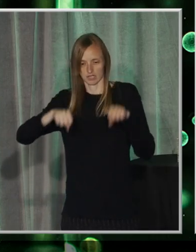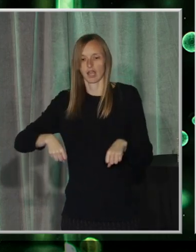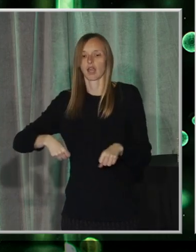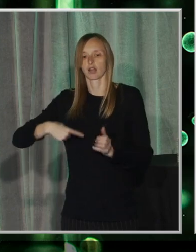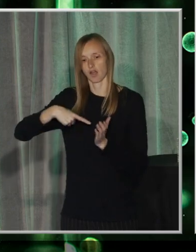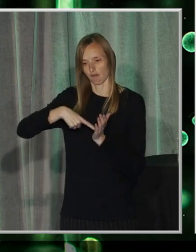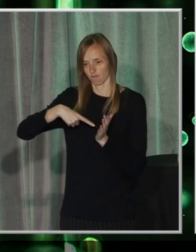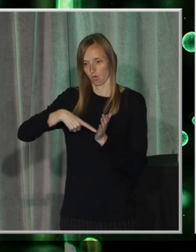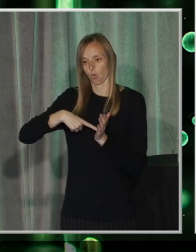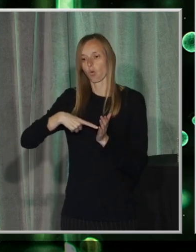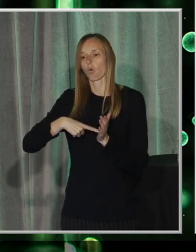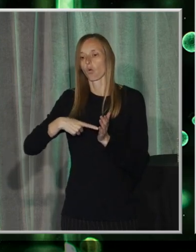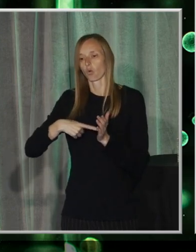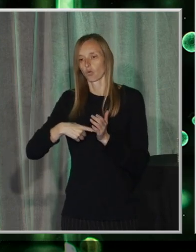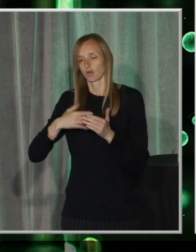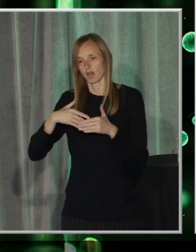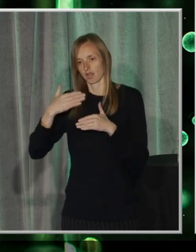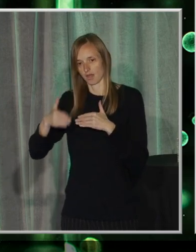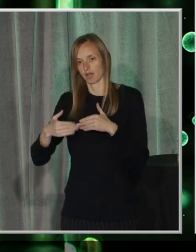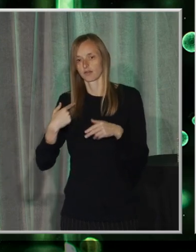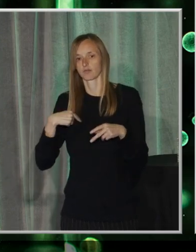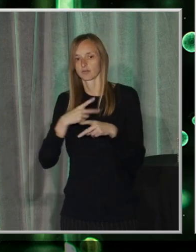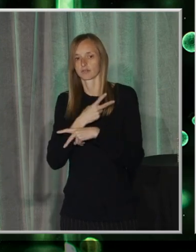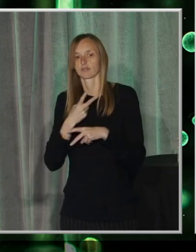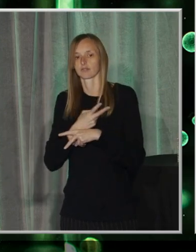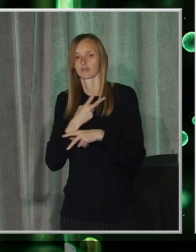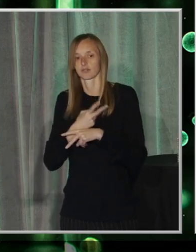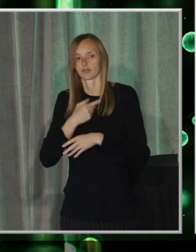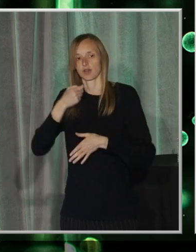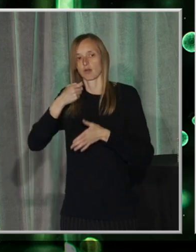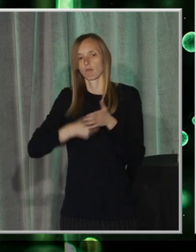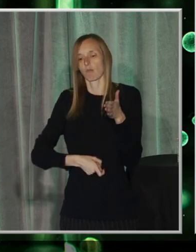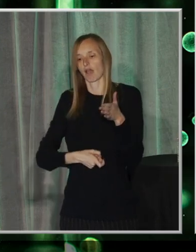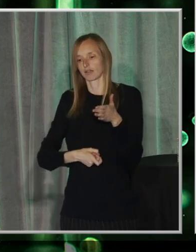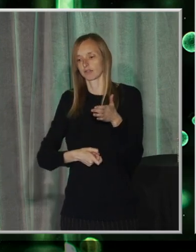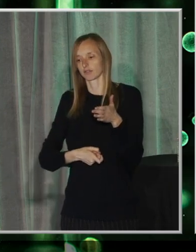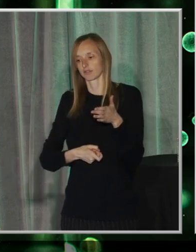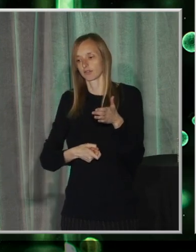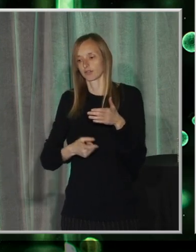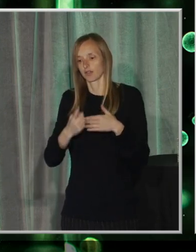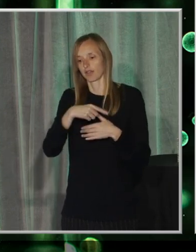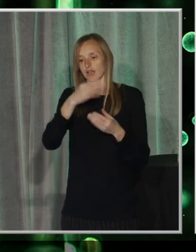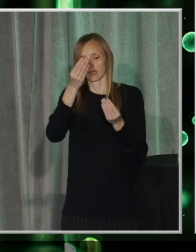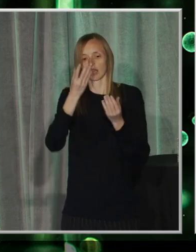to afford. And then we come up with the price which where the retailers